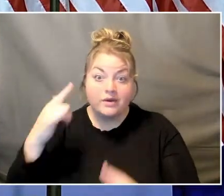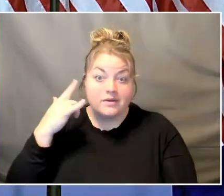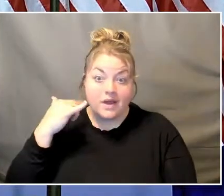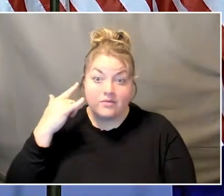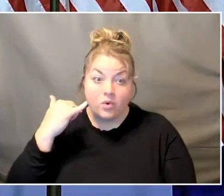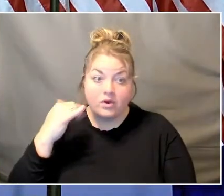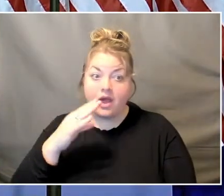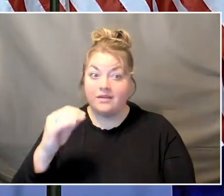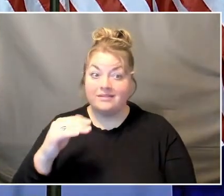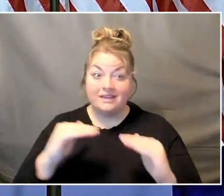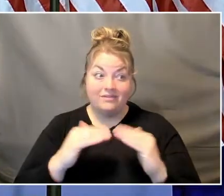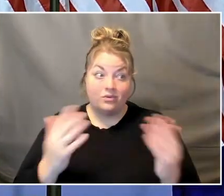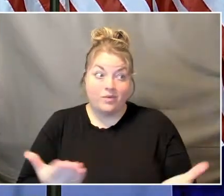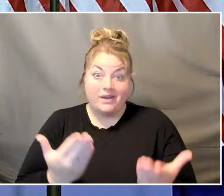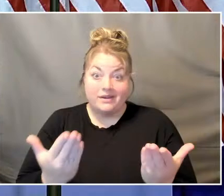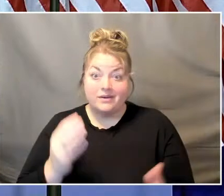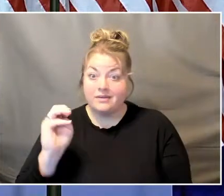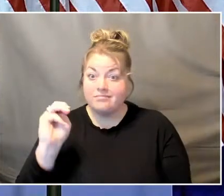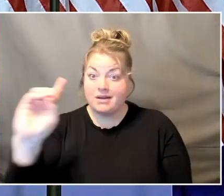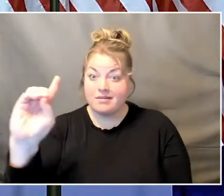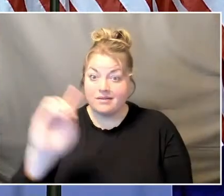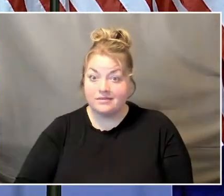and even right here in Maryland.